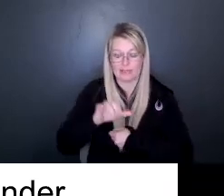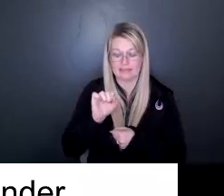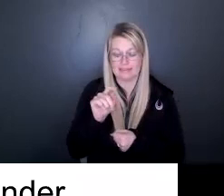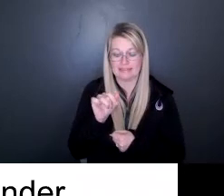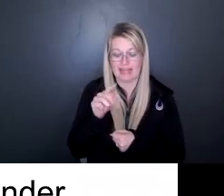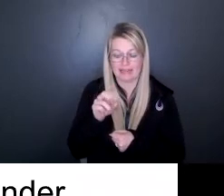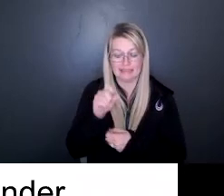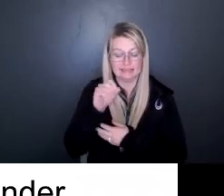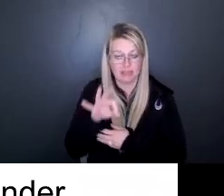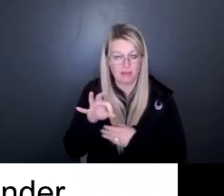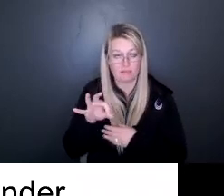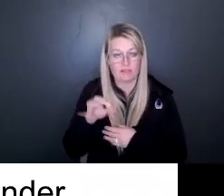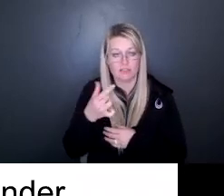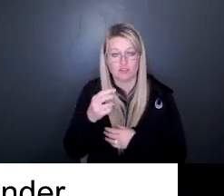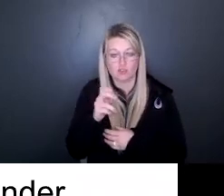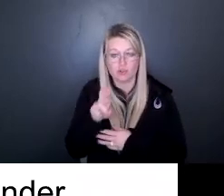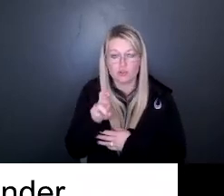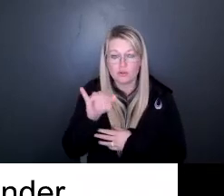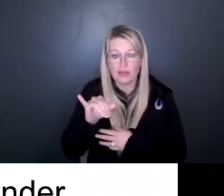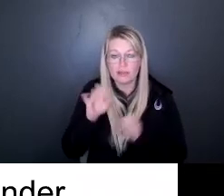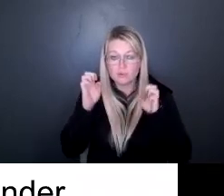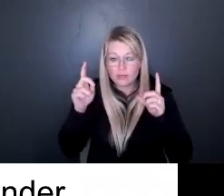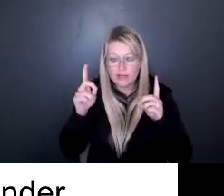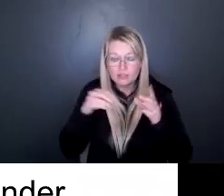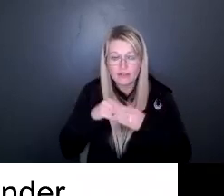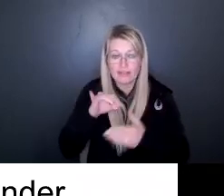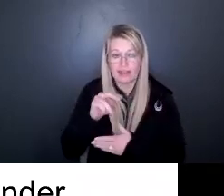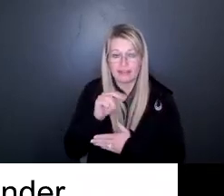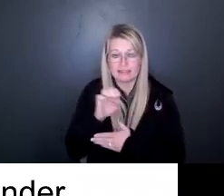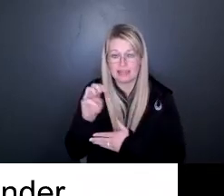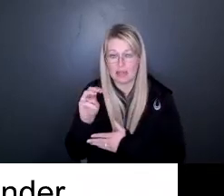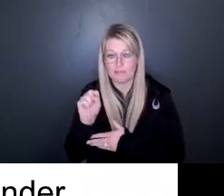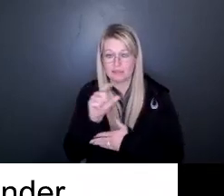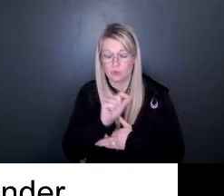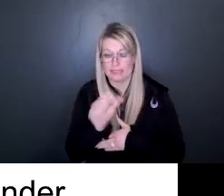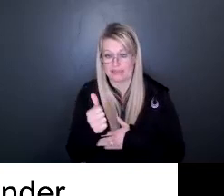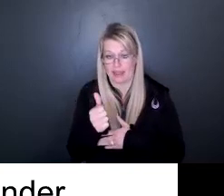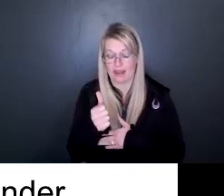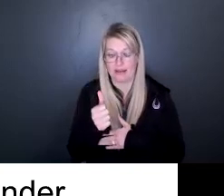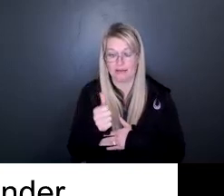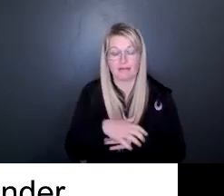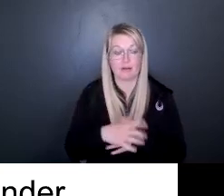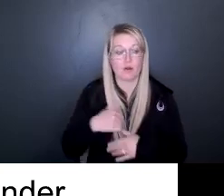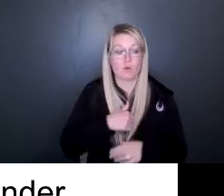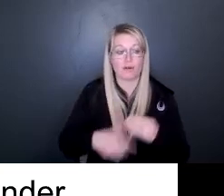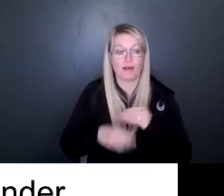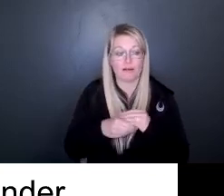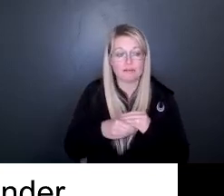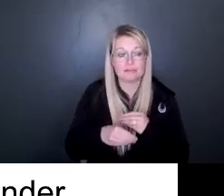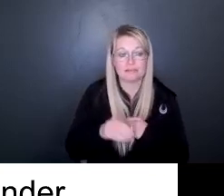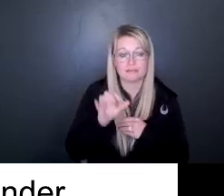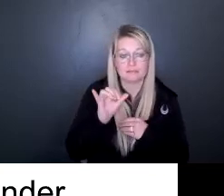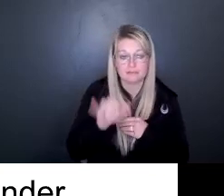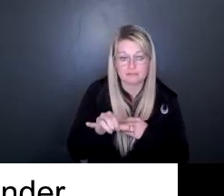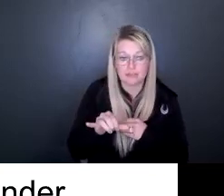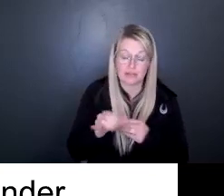gender, disability, and inclusive education in the INEE MS 2010. We identified strengths that may be